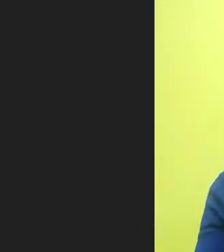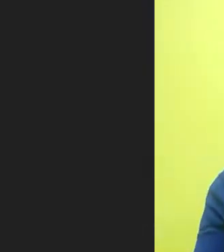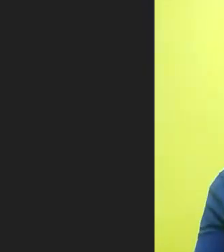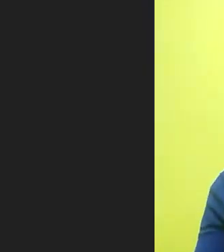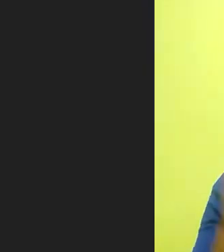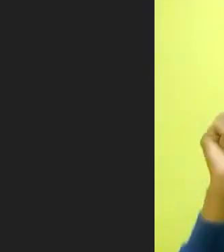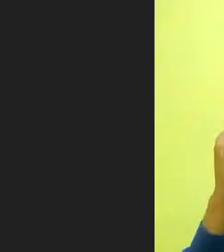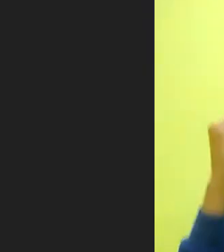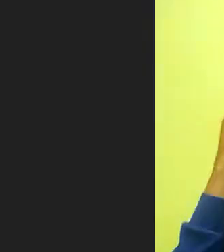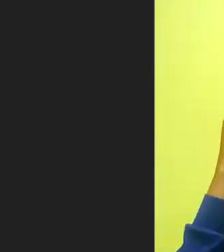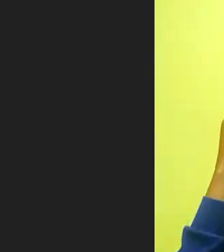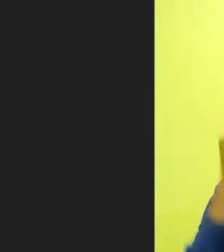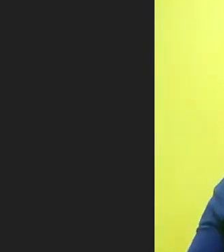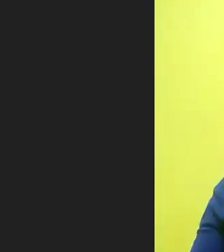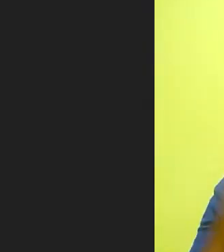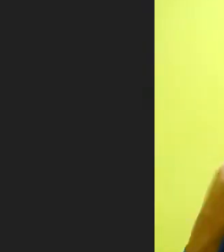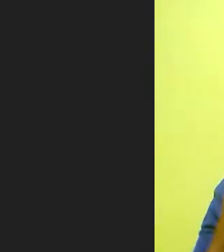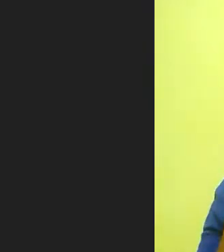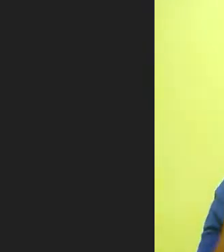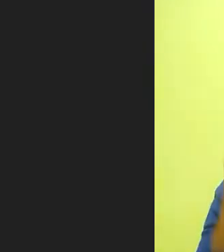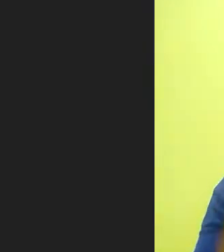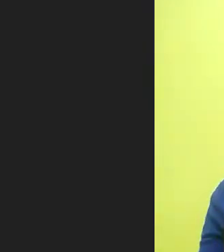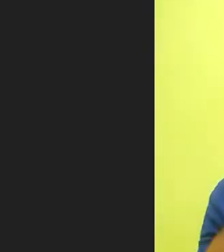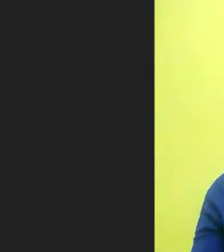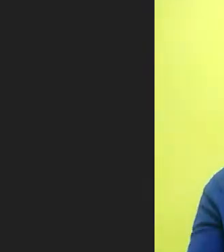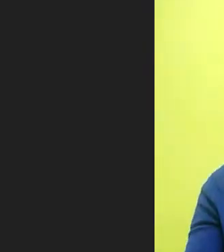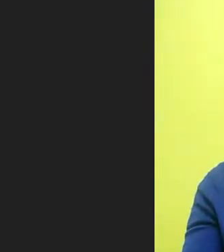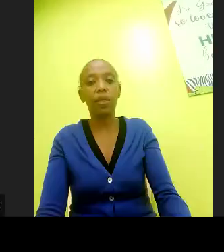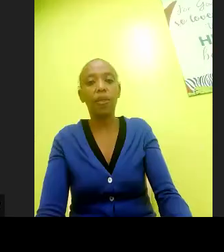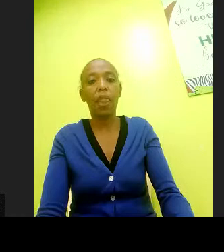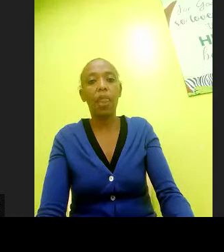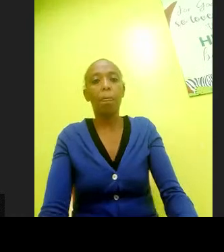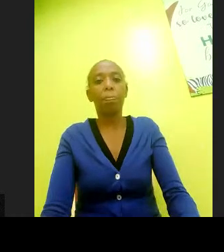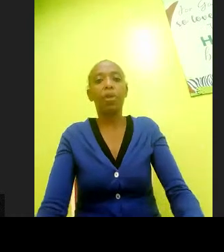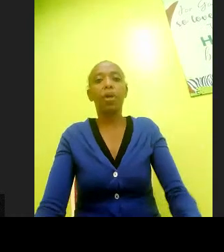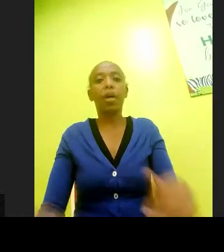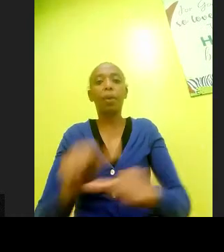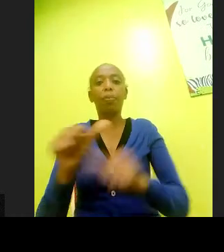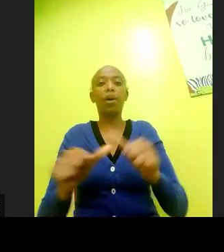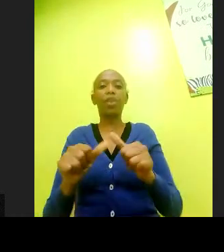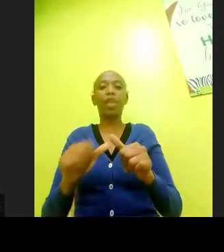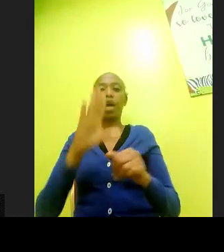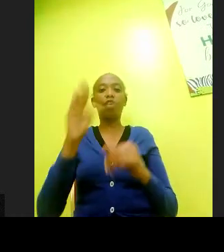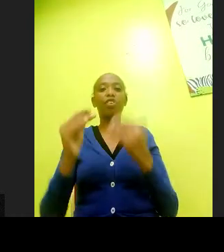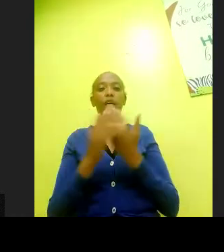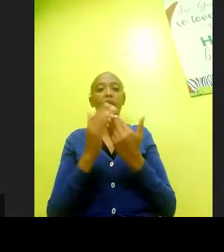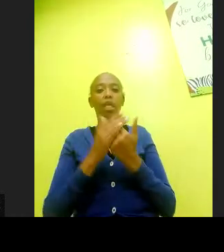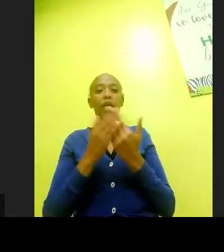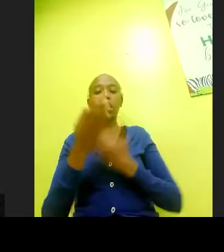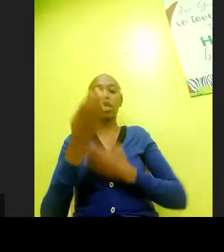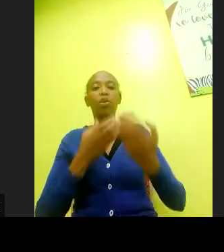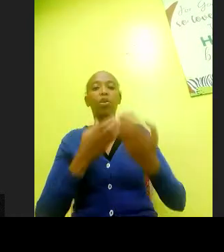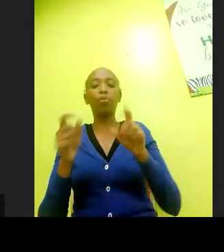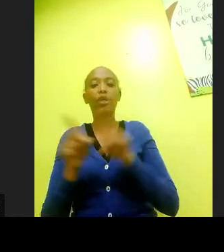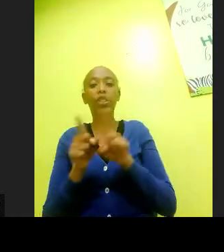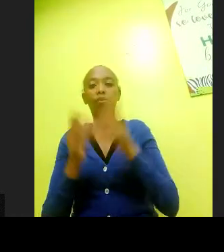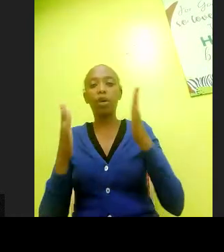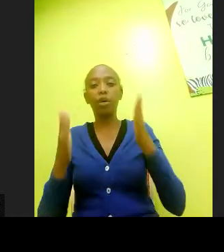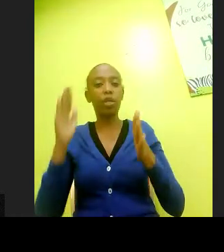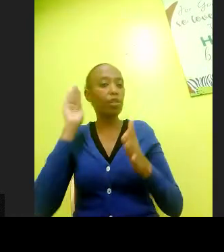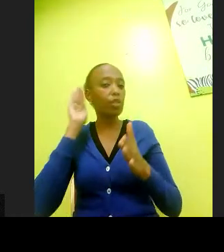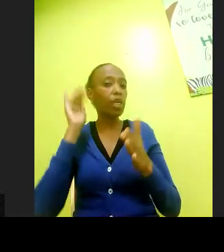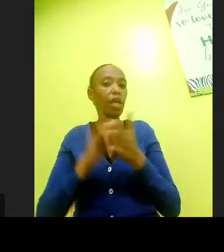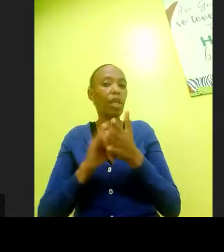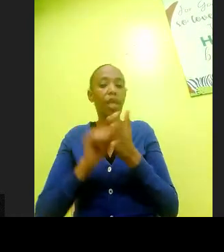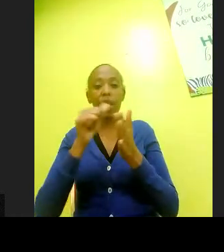consideration as we try and finalize on the Africa Care Economy Index. It's also great to hear that the next